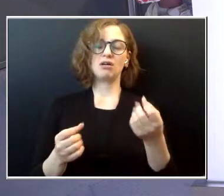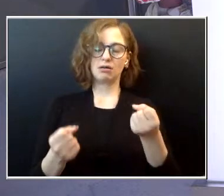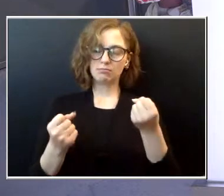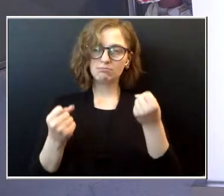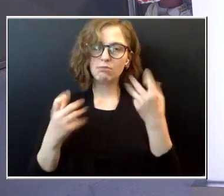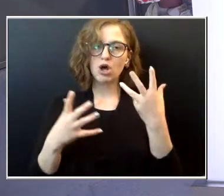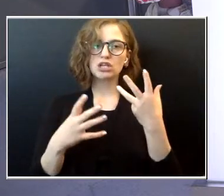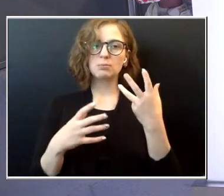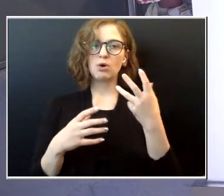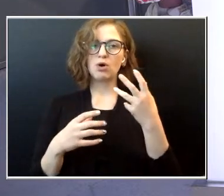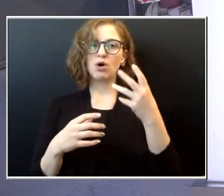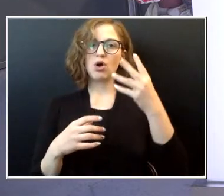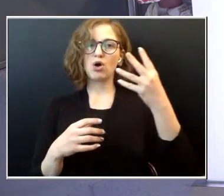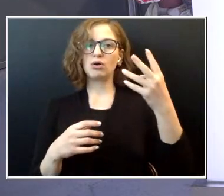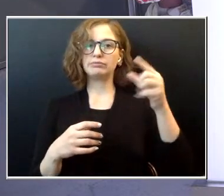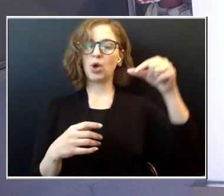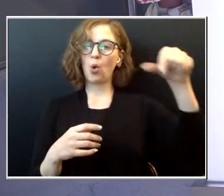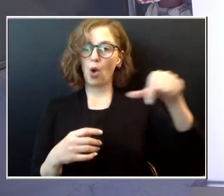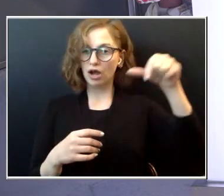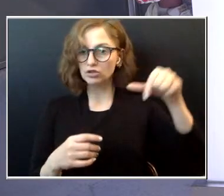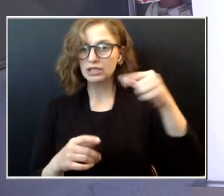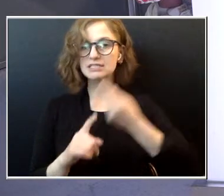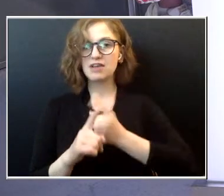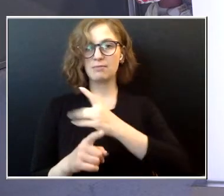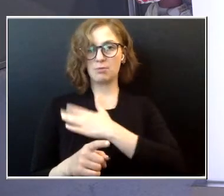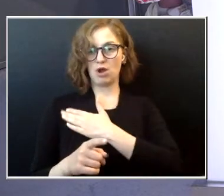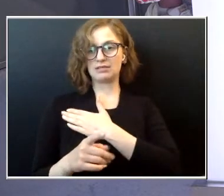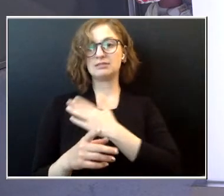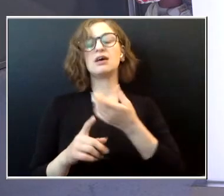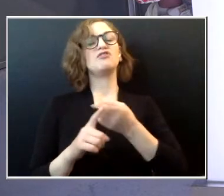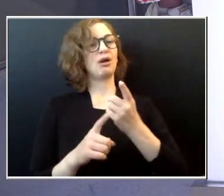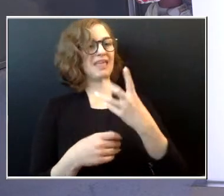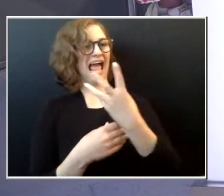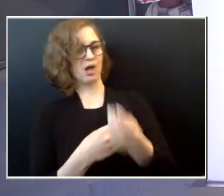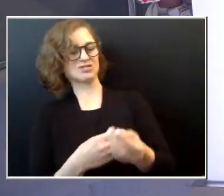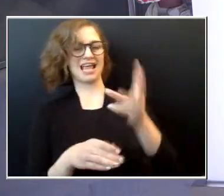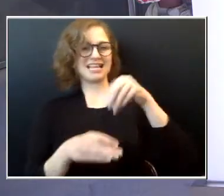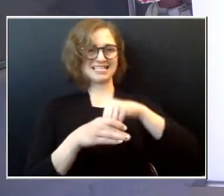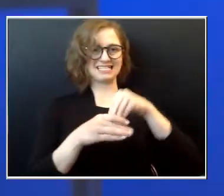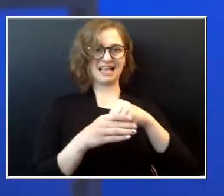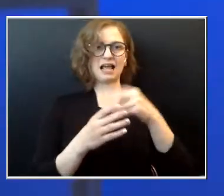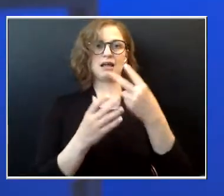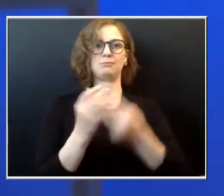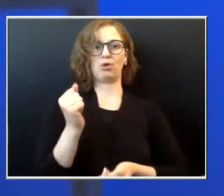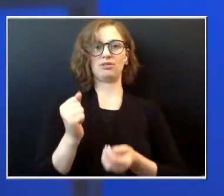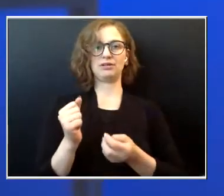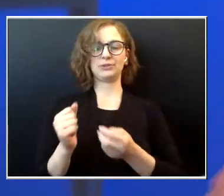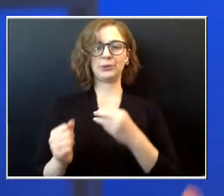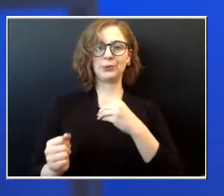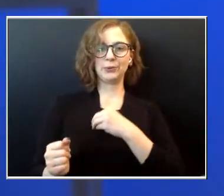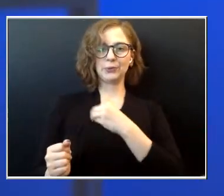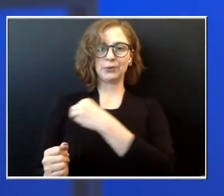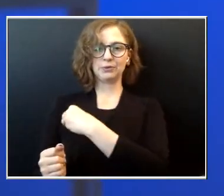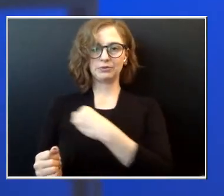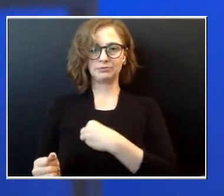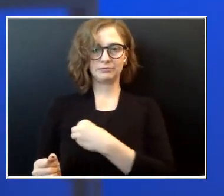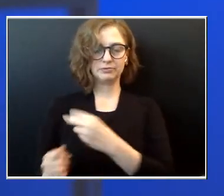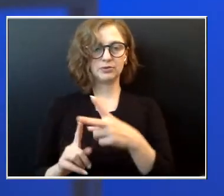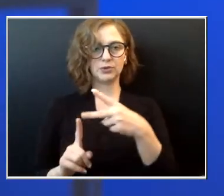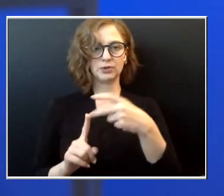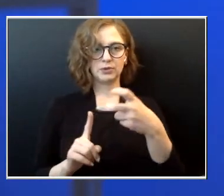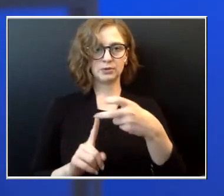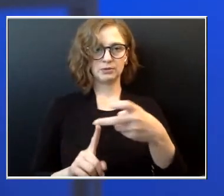actually, right, it's actually on the outside and the inside. It's just two quadrants of the breast. We pull it together. We not only look at cell